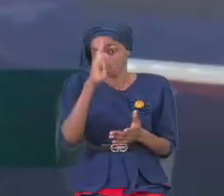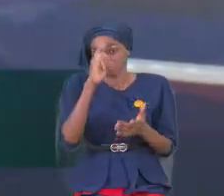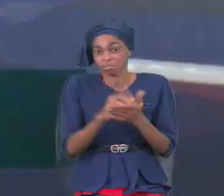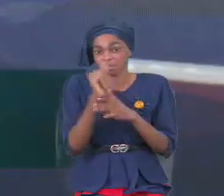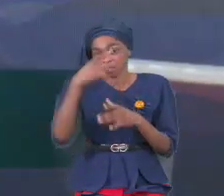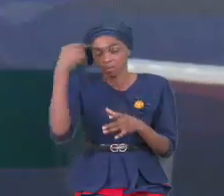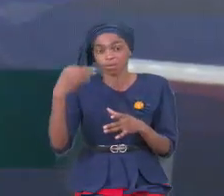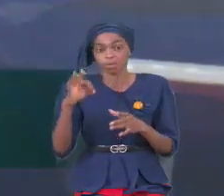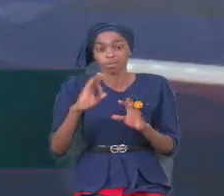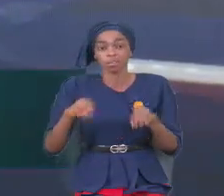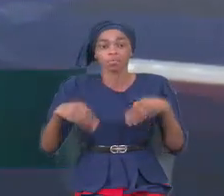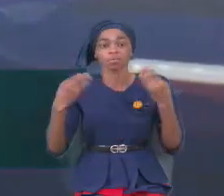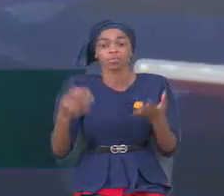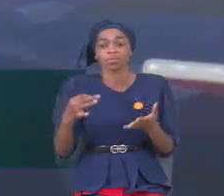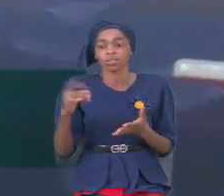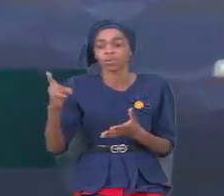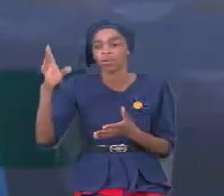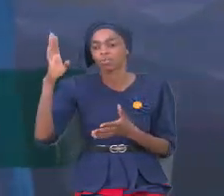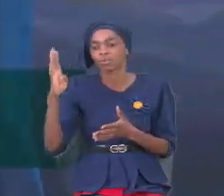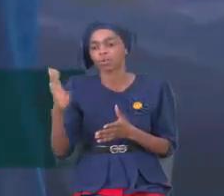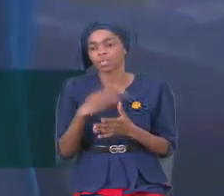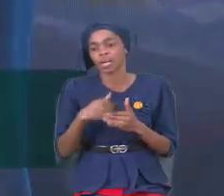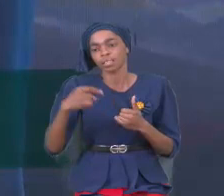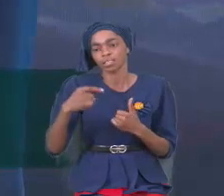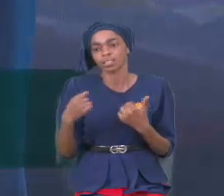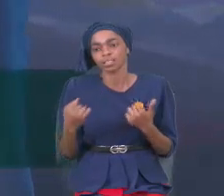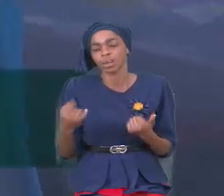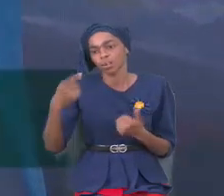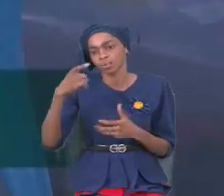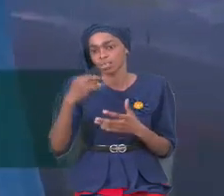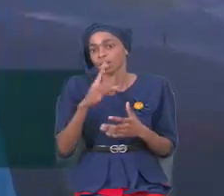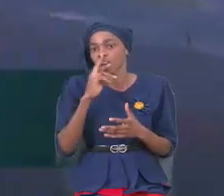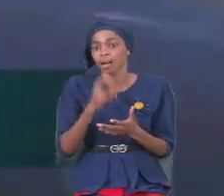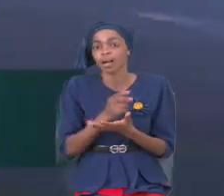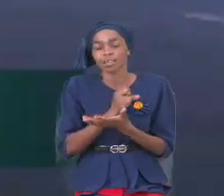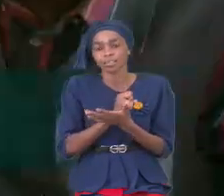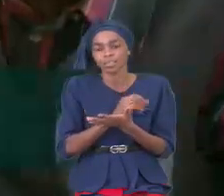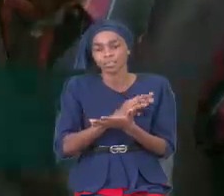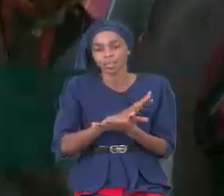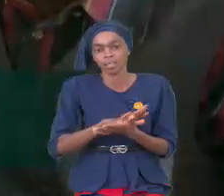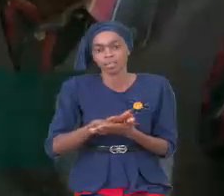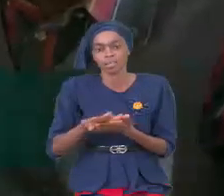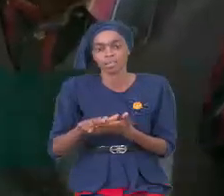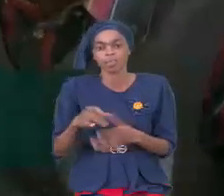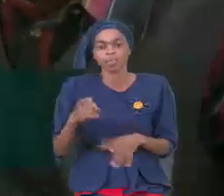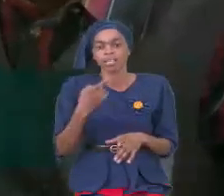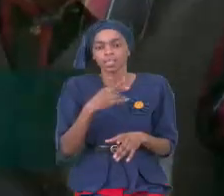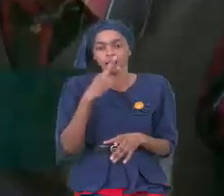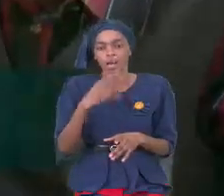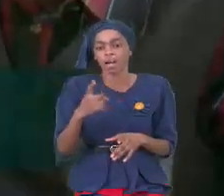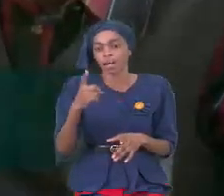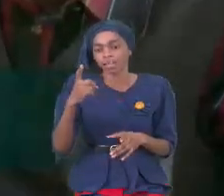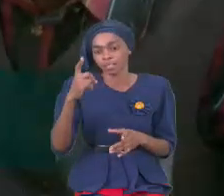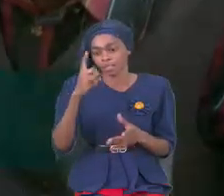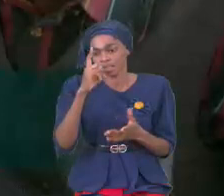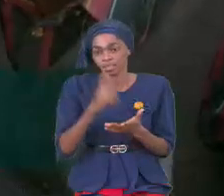they are saints. There are saints that are purified by God, so by the purifying of